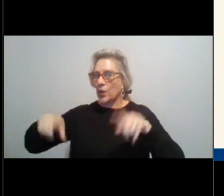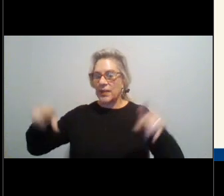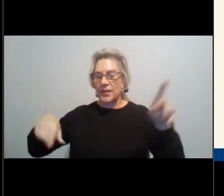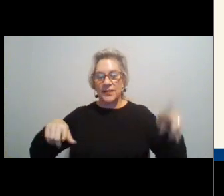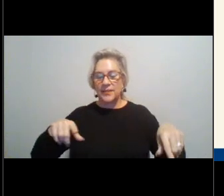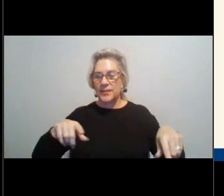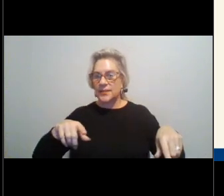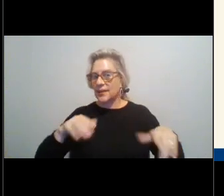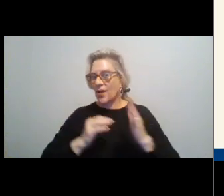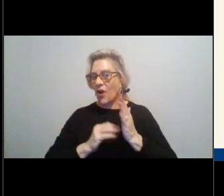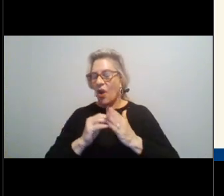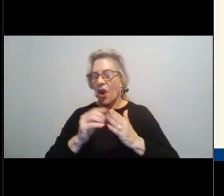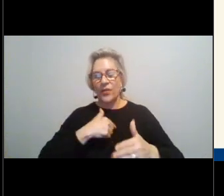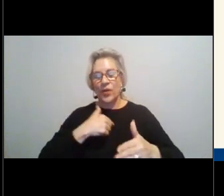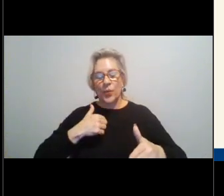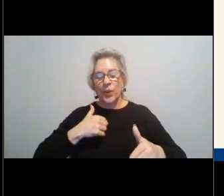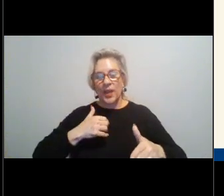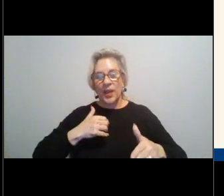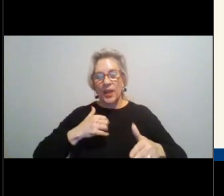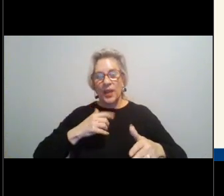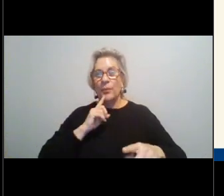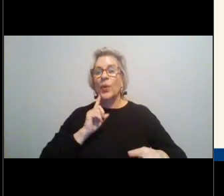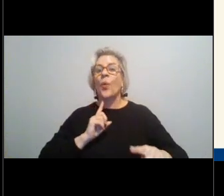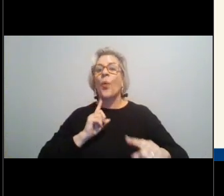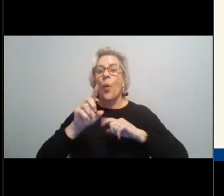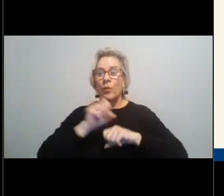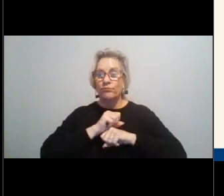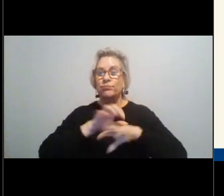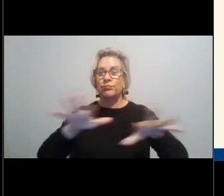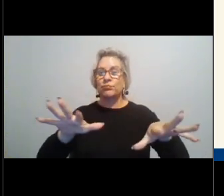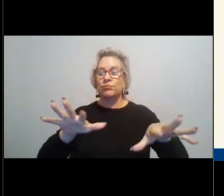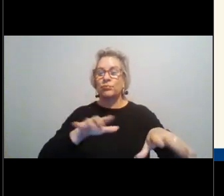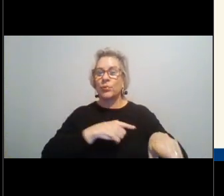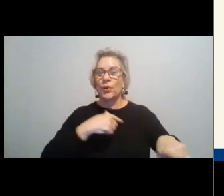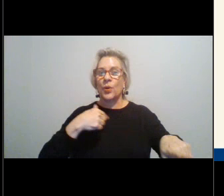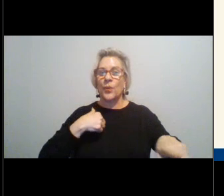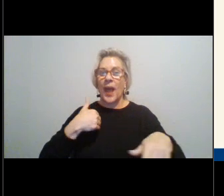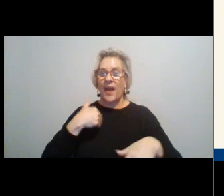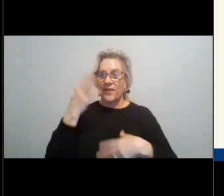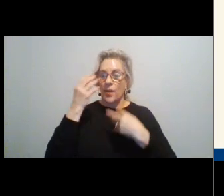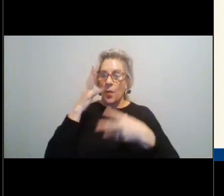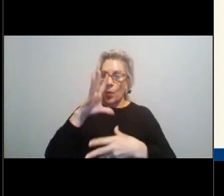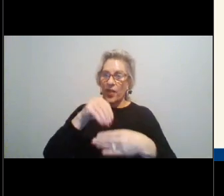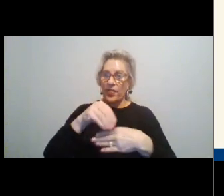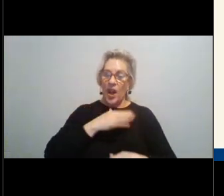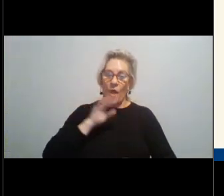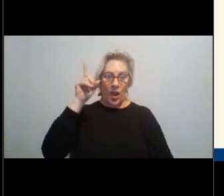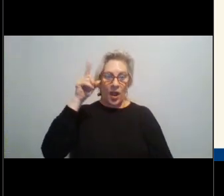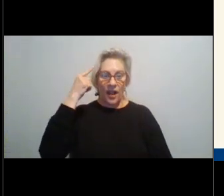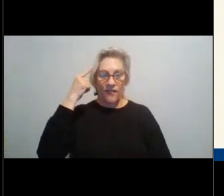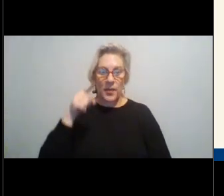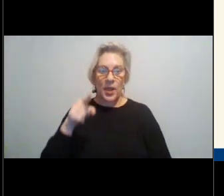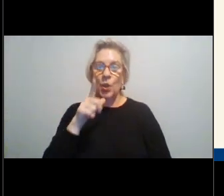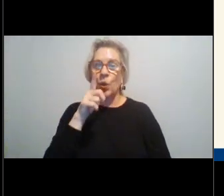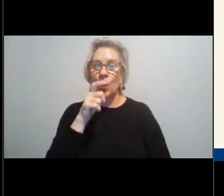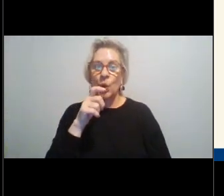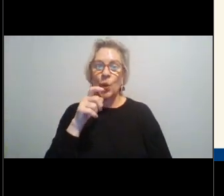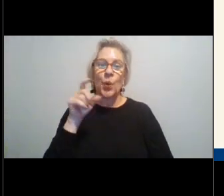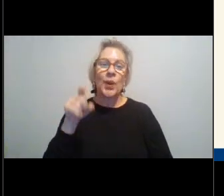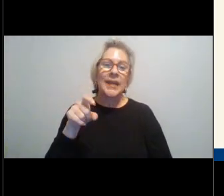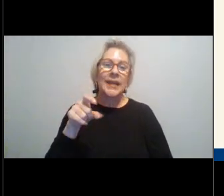a lot of the times when we push out an order, we consider that and we have information within our local governments as who does need